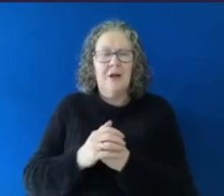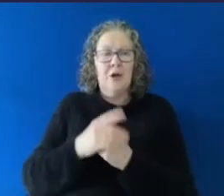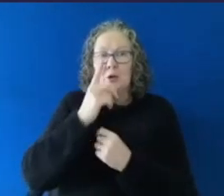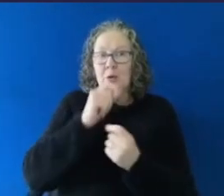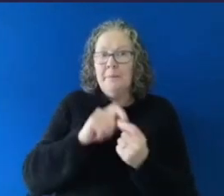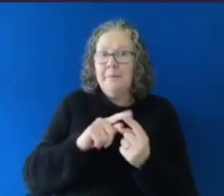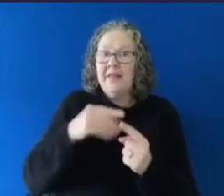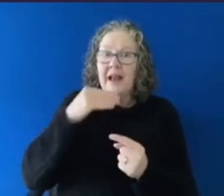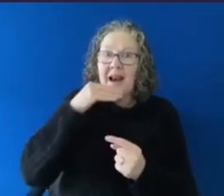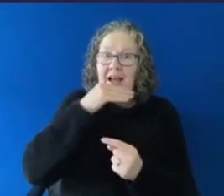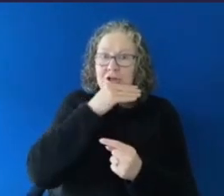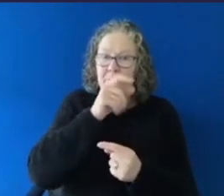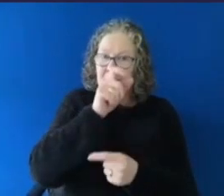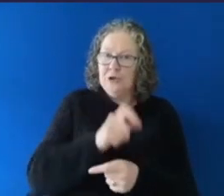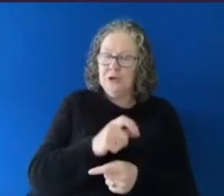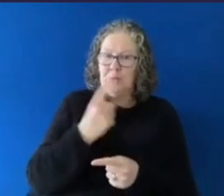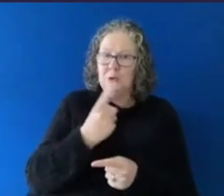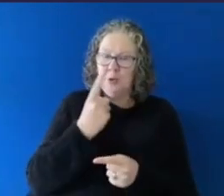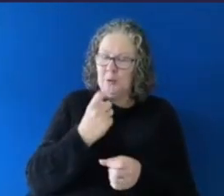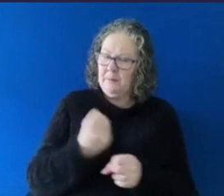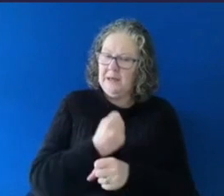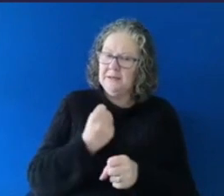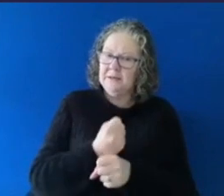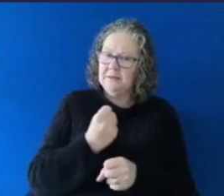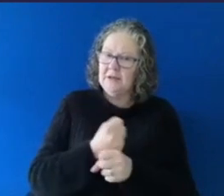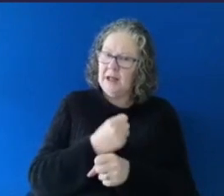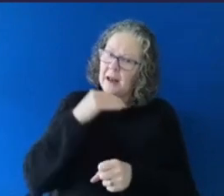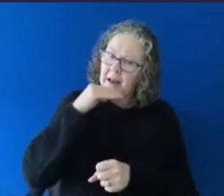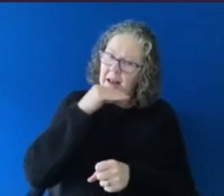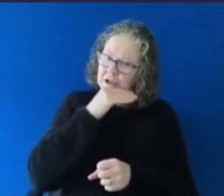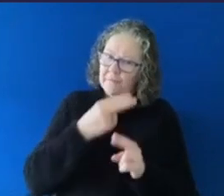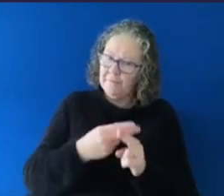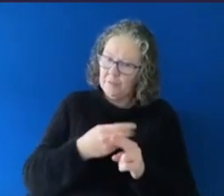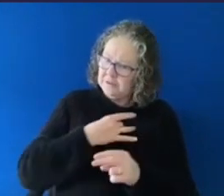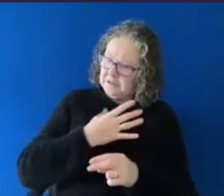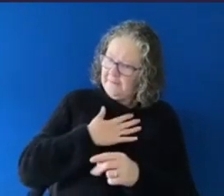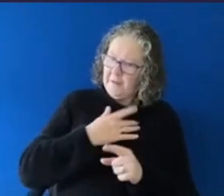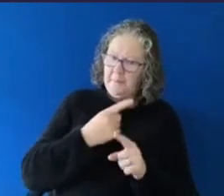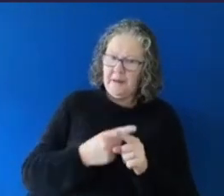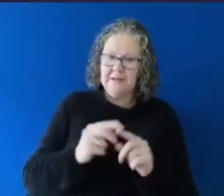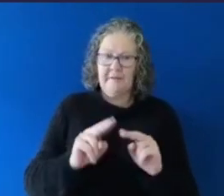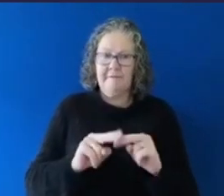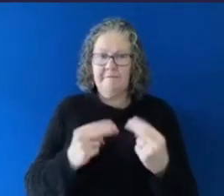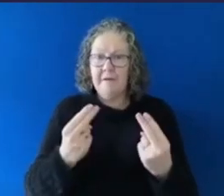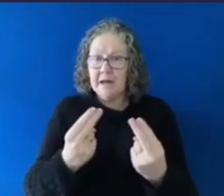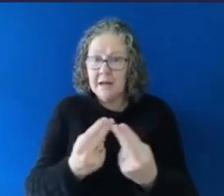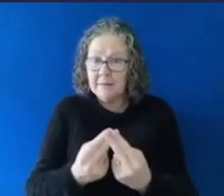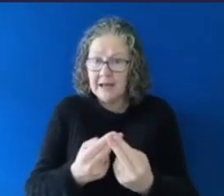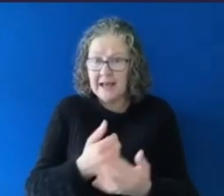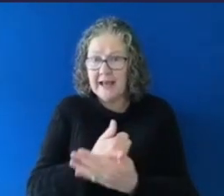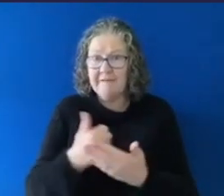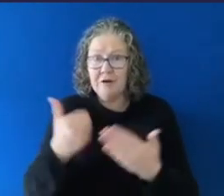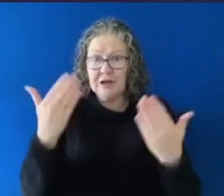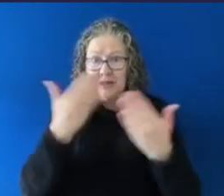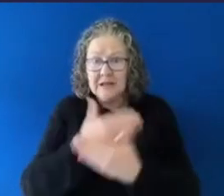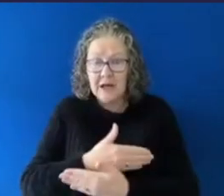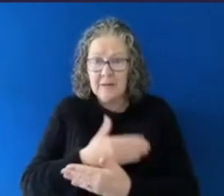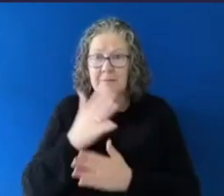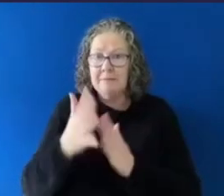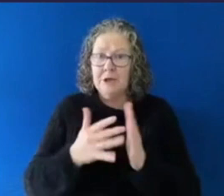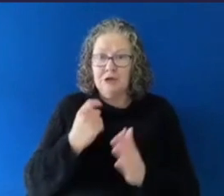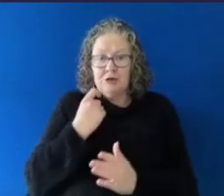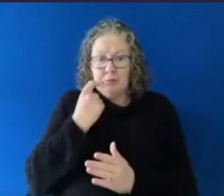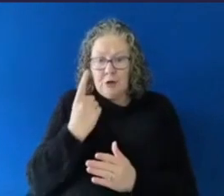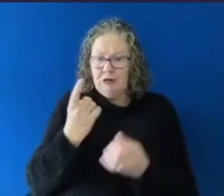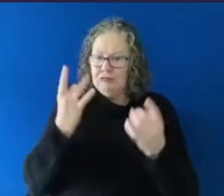person who brings something, who makes a lunch for her and maybe some family members every evening, so they've got lunch the